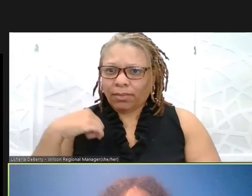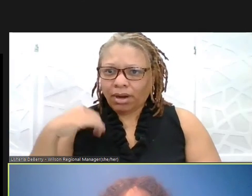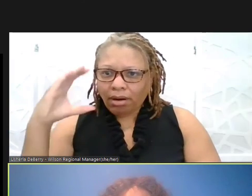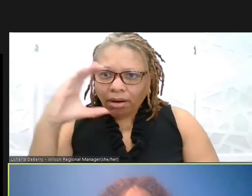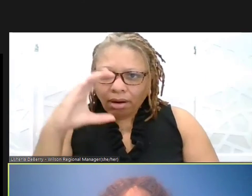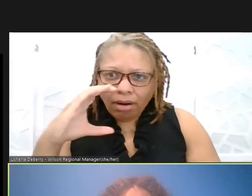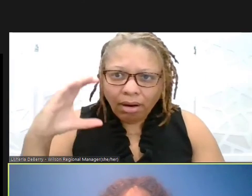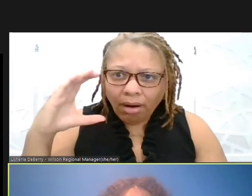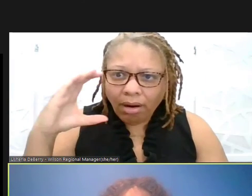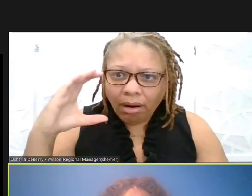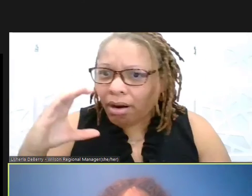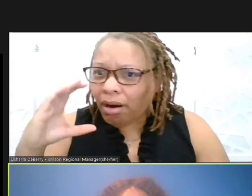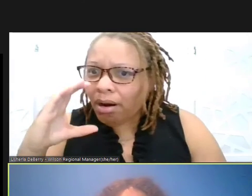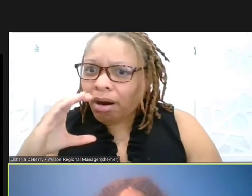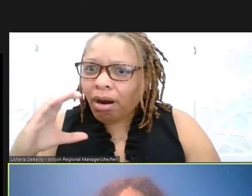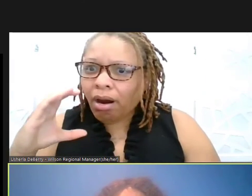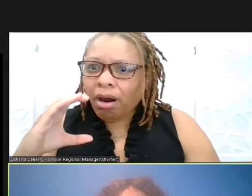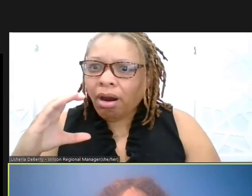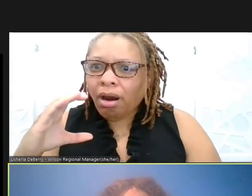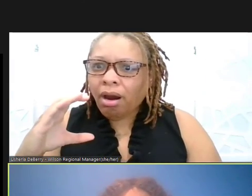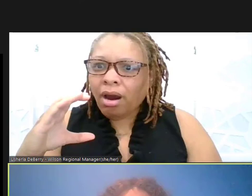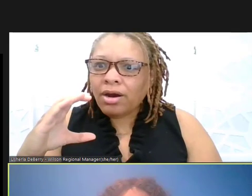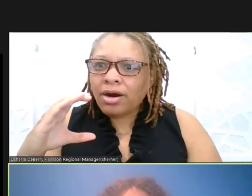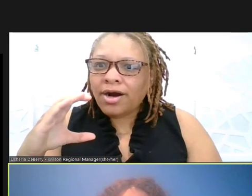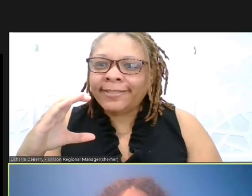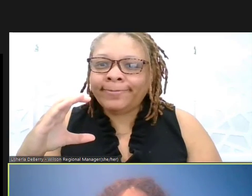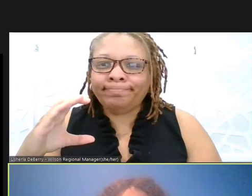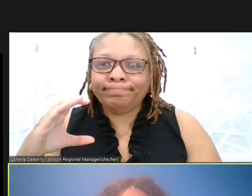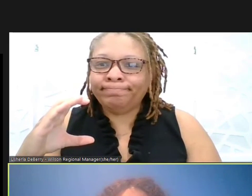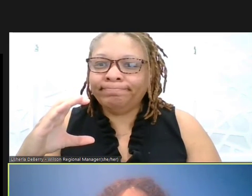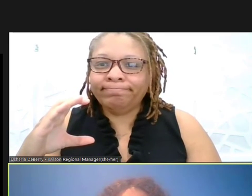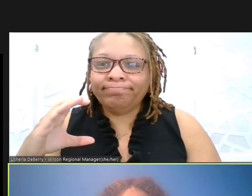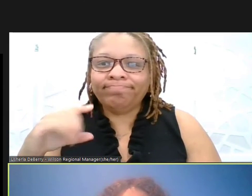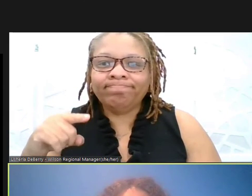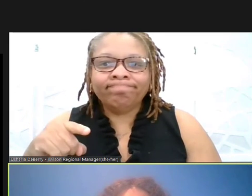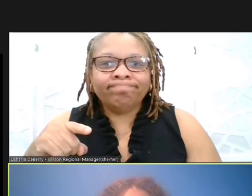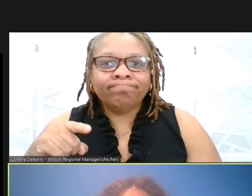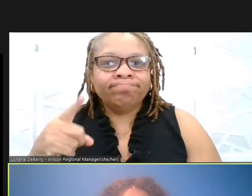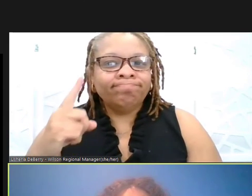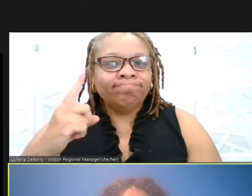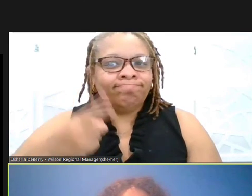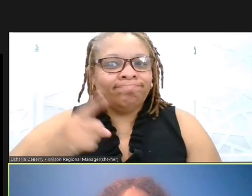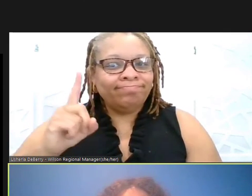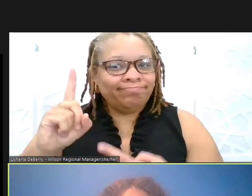the door. C, oh, I'm looking.